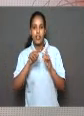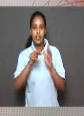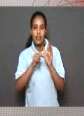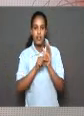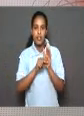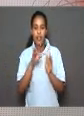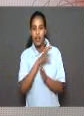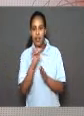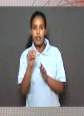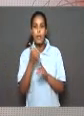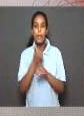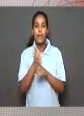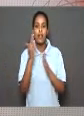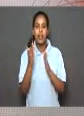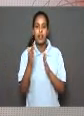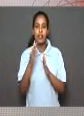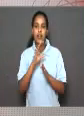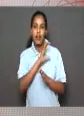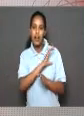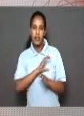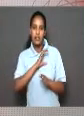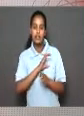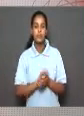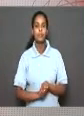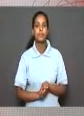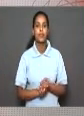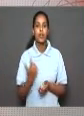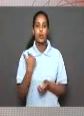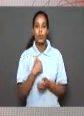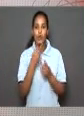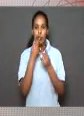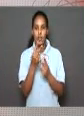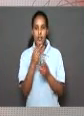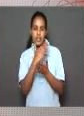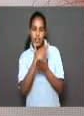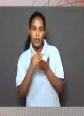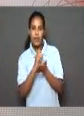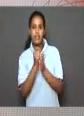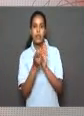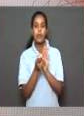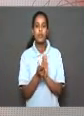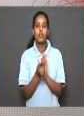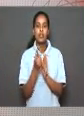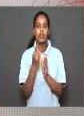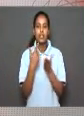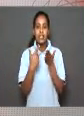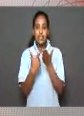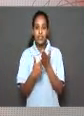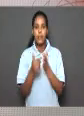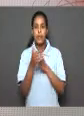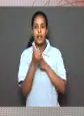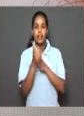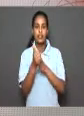electronegativity, and metallic character. We looked at some examples of